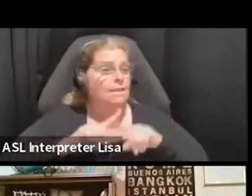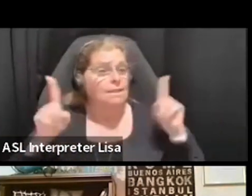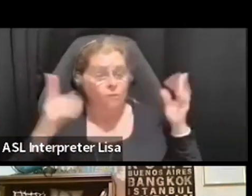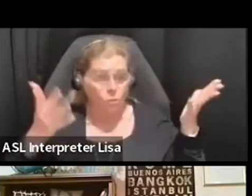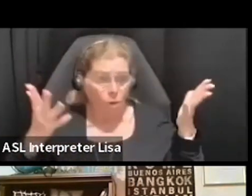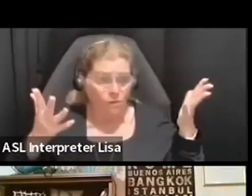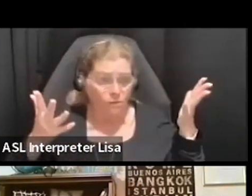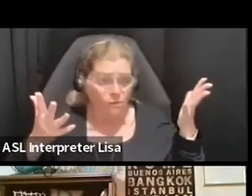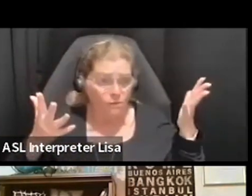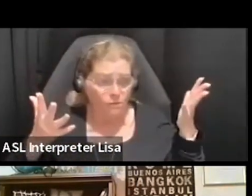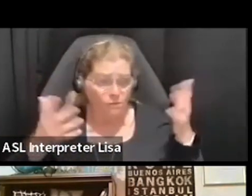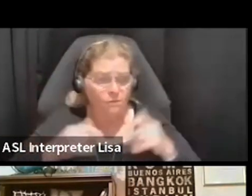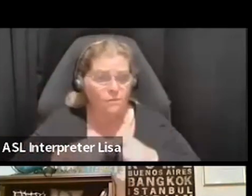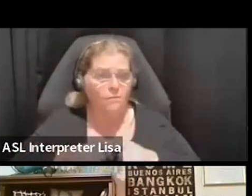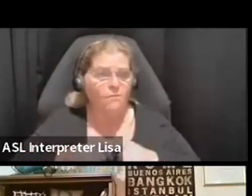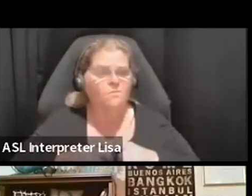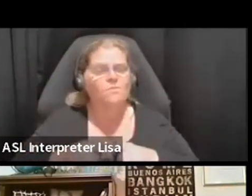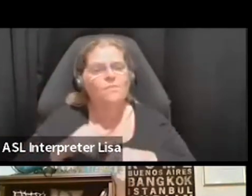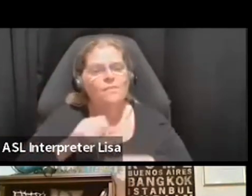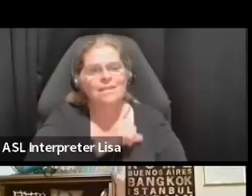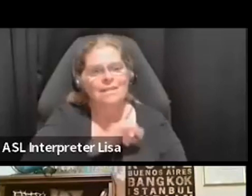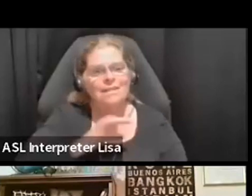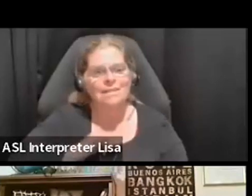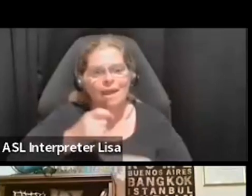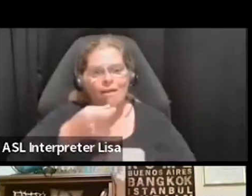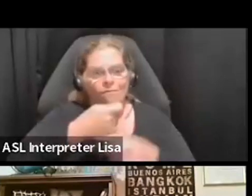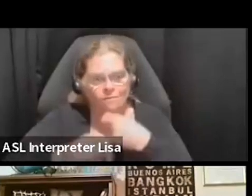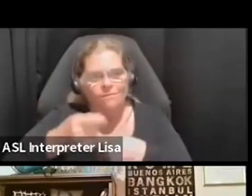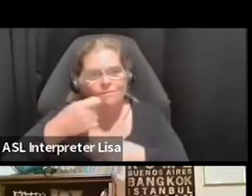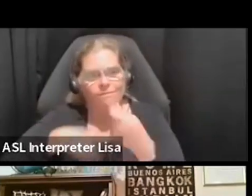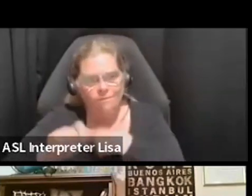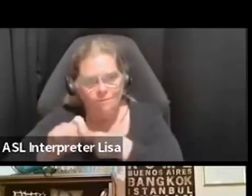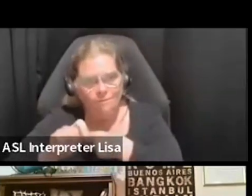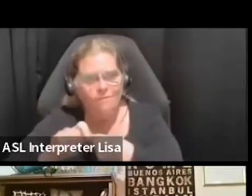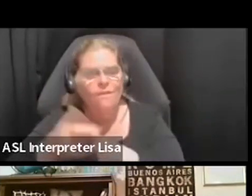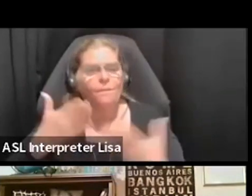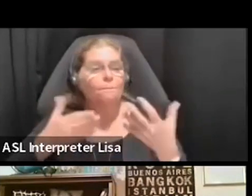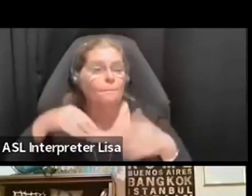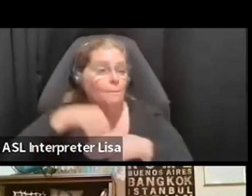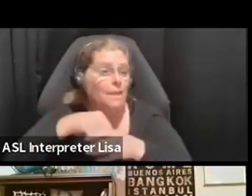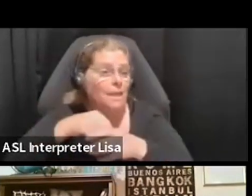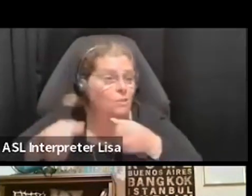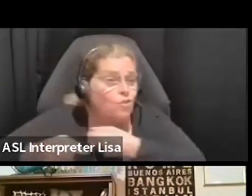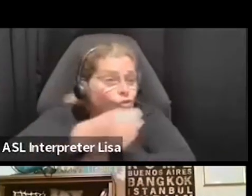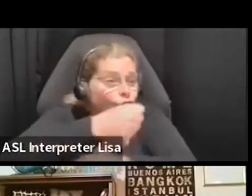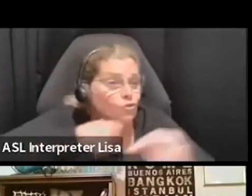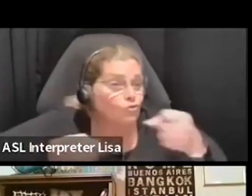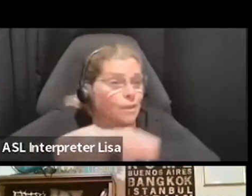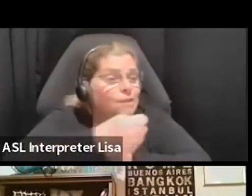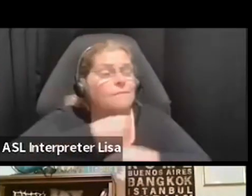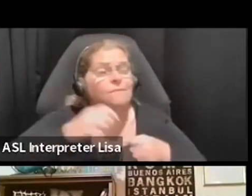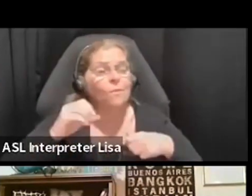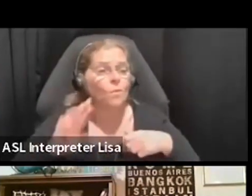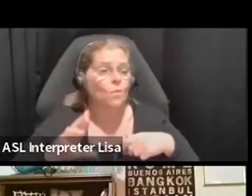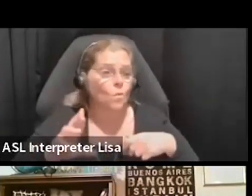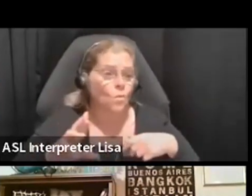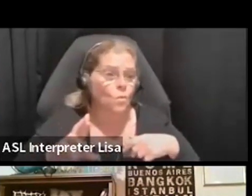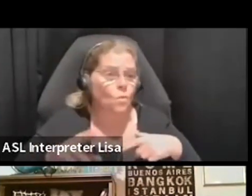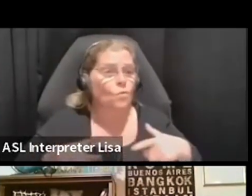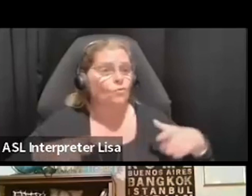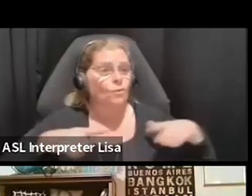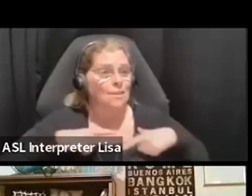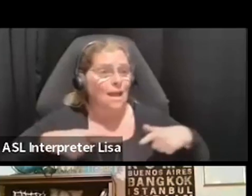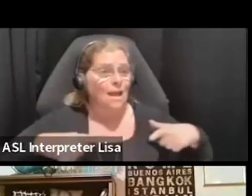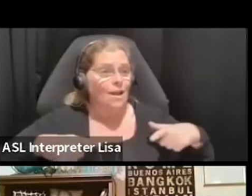the transition of staff members, either through internal transfers or as people are